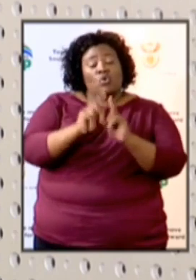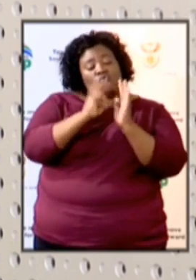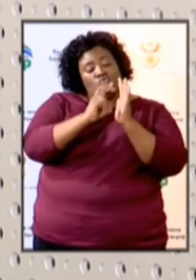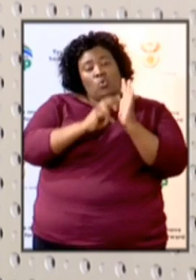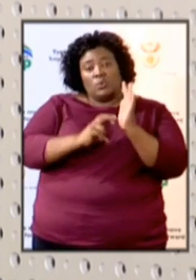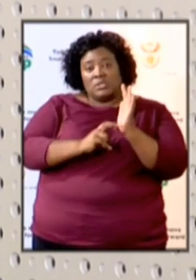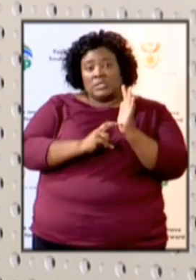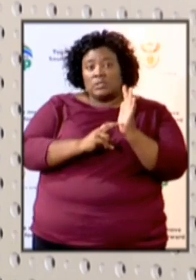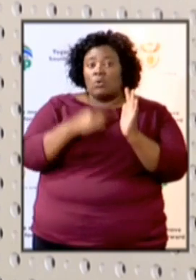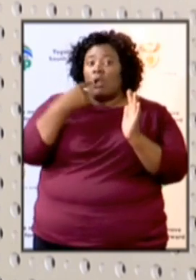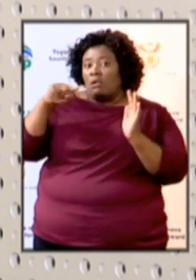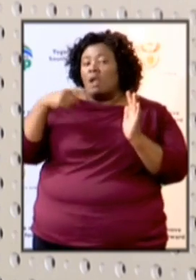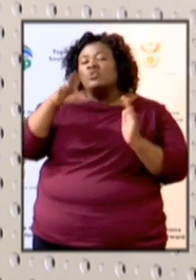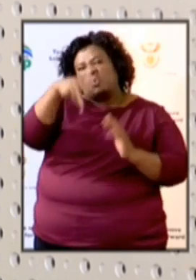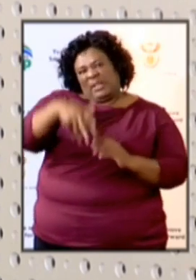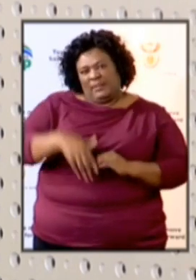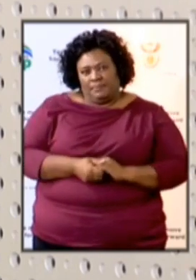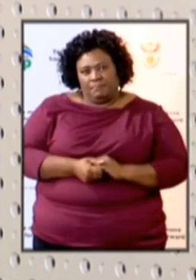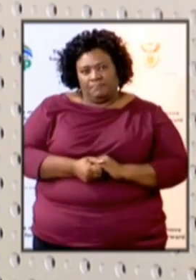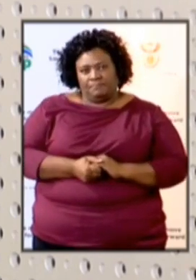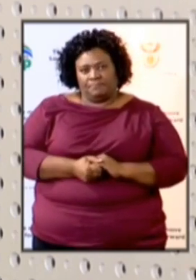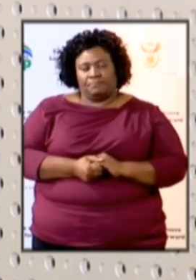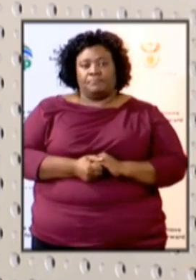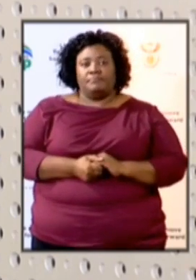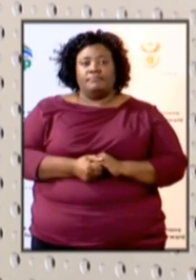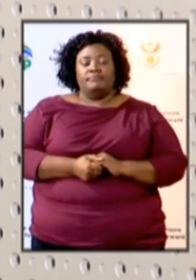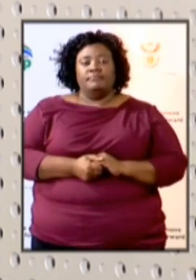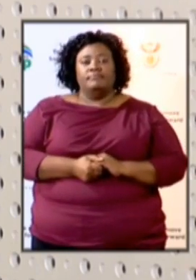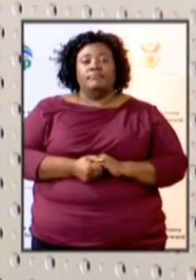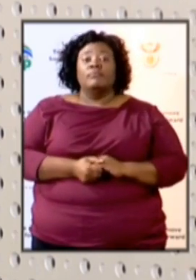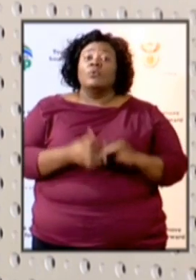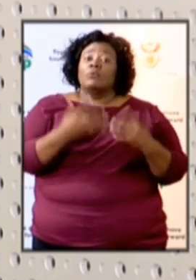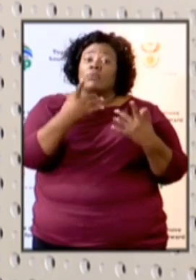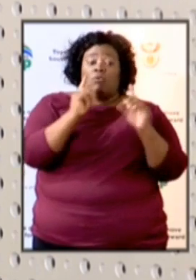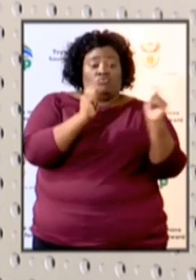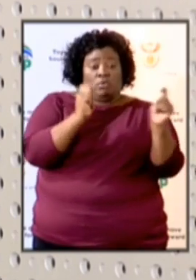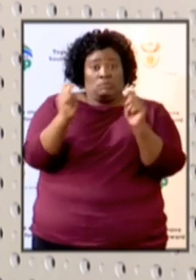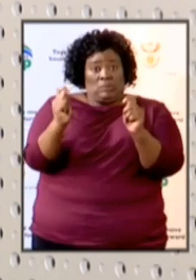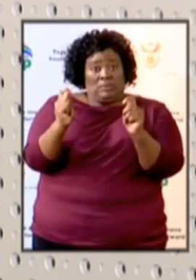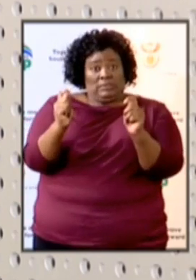be announced. The transport